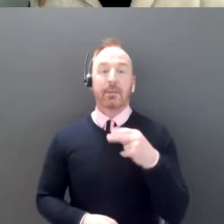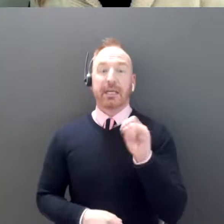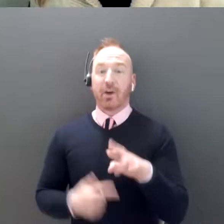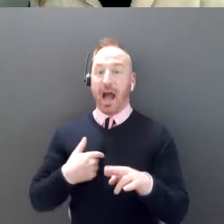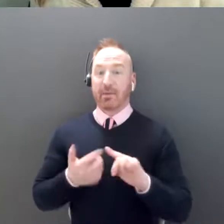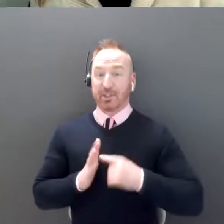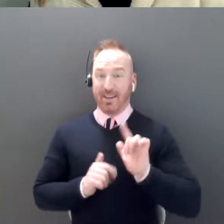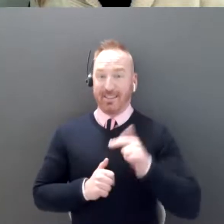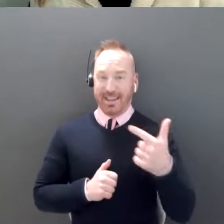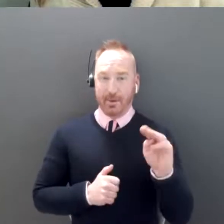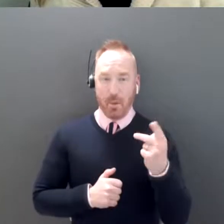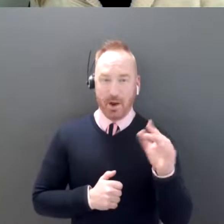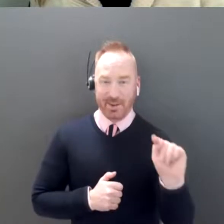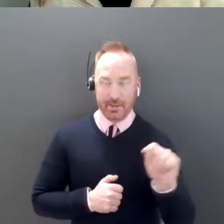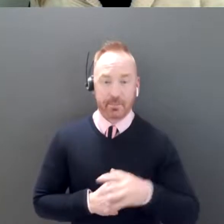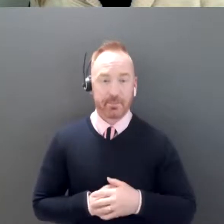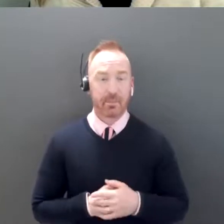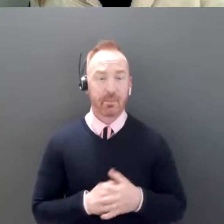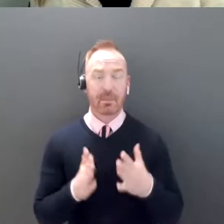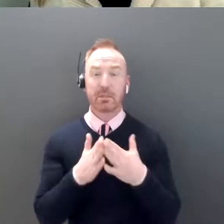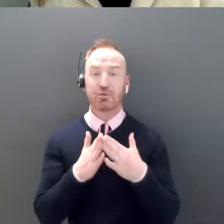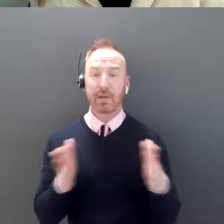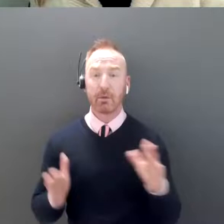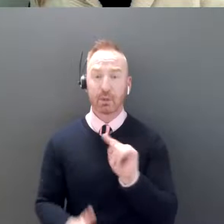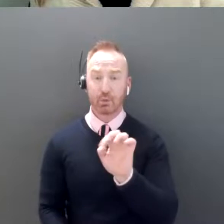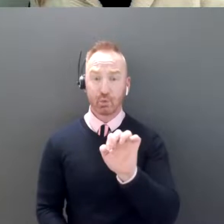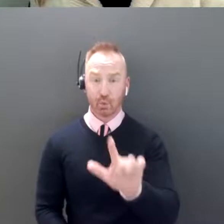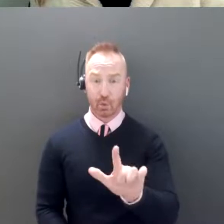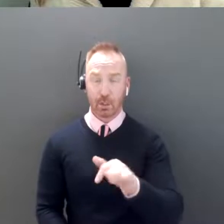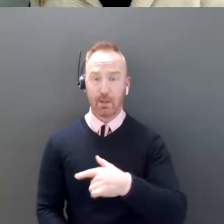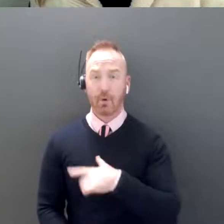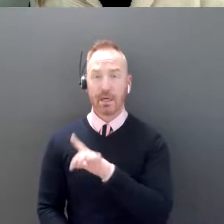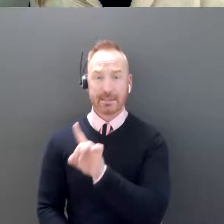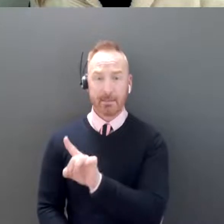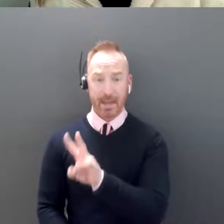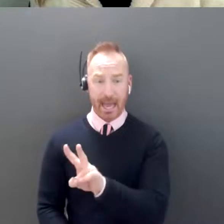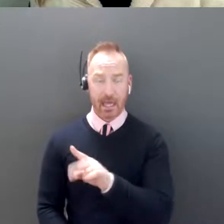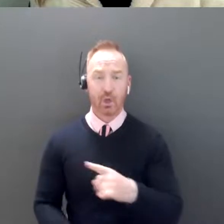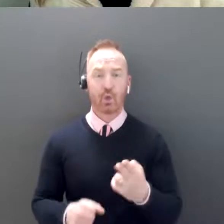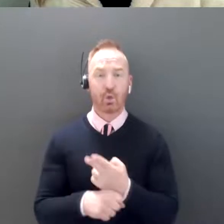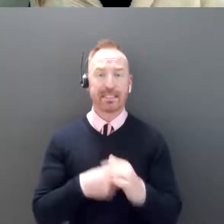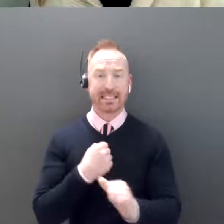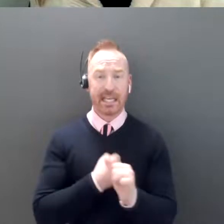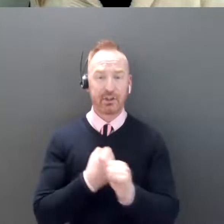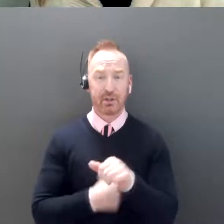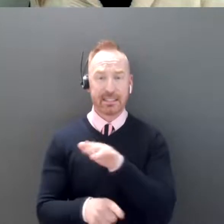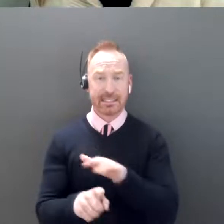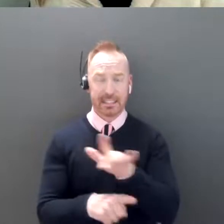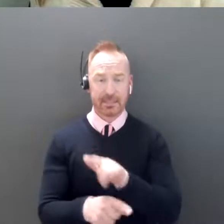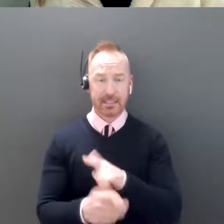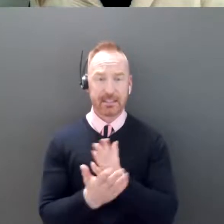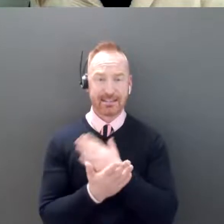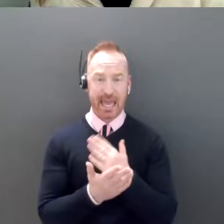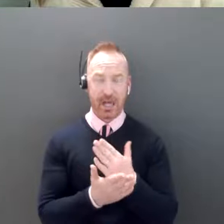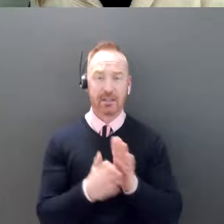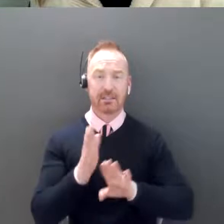think a general tool looking at domestic violence is using the danger assessment scale developed by Jackie Campbell. You can look